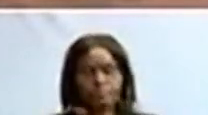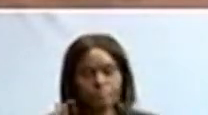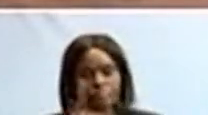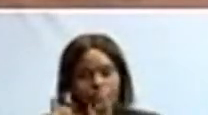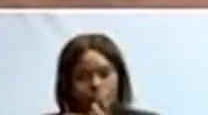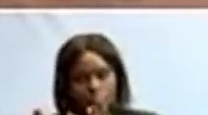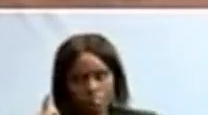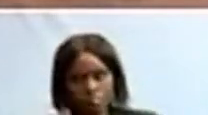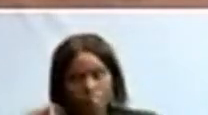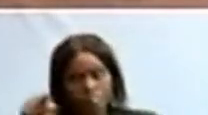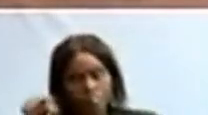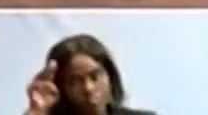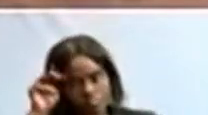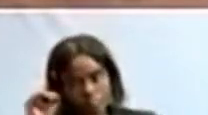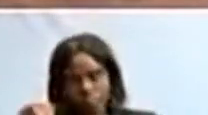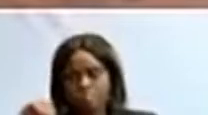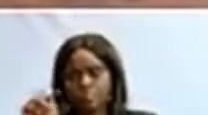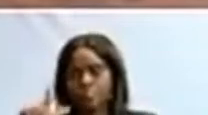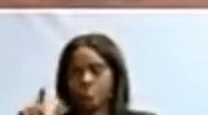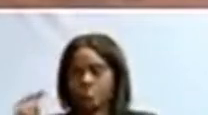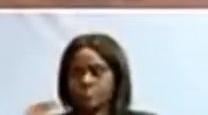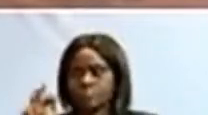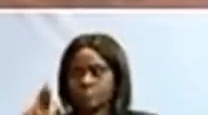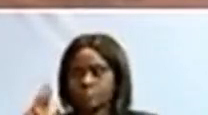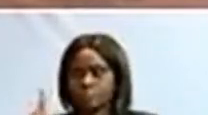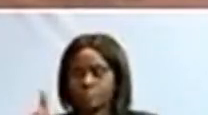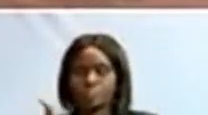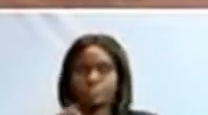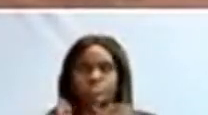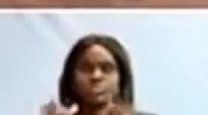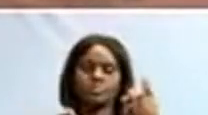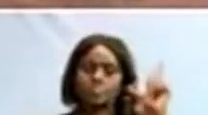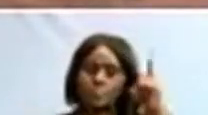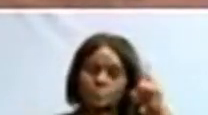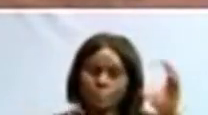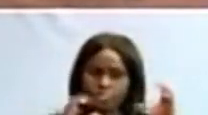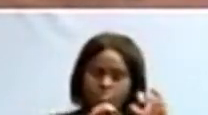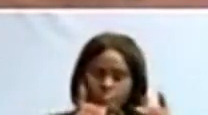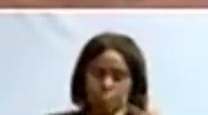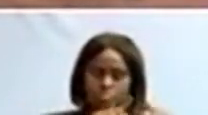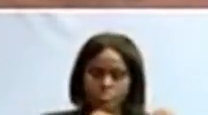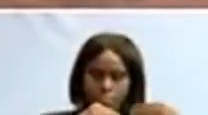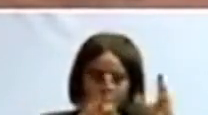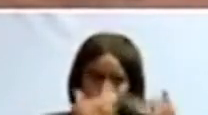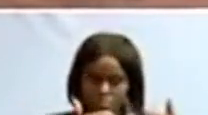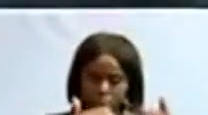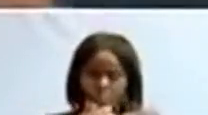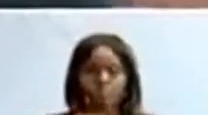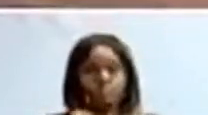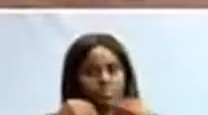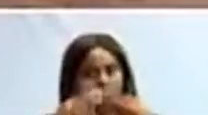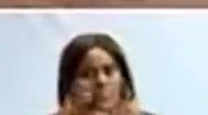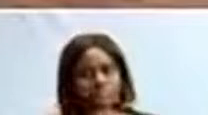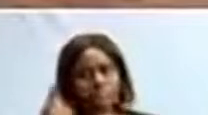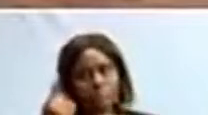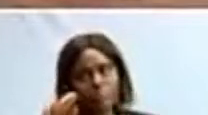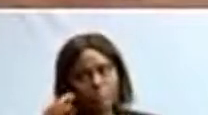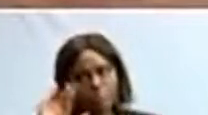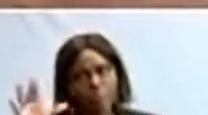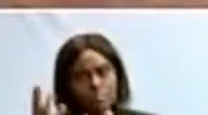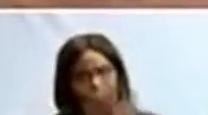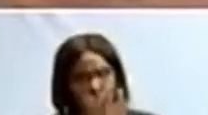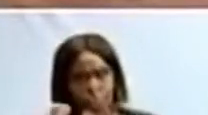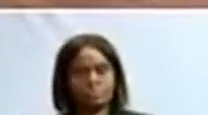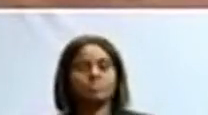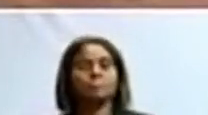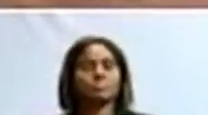written to Ministry to allow Lunda's Council to offload one of the fire